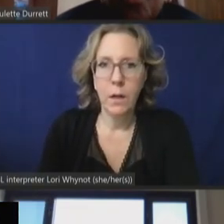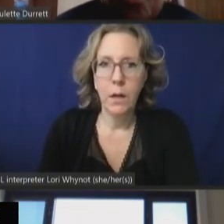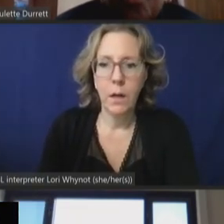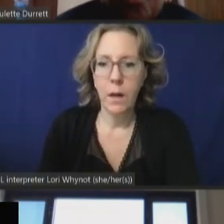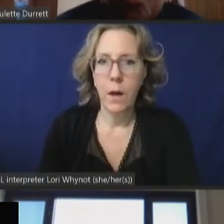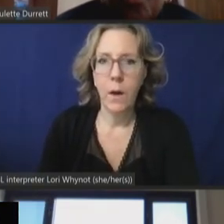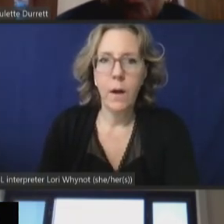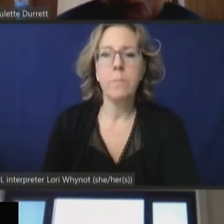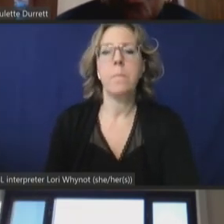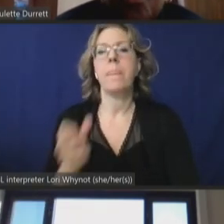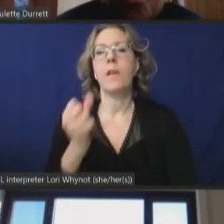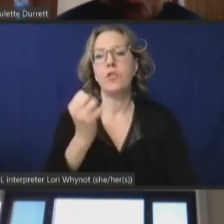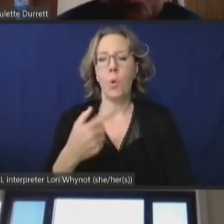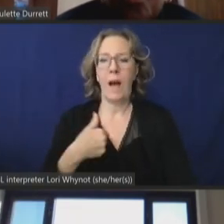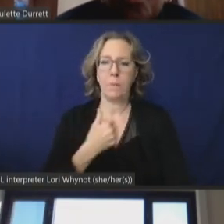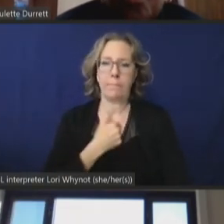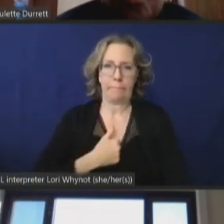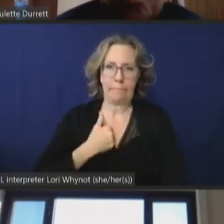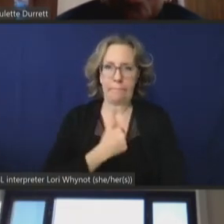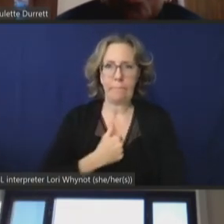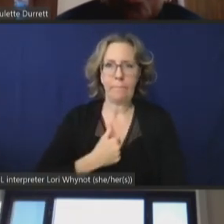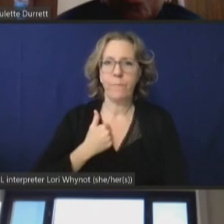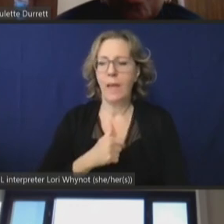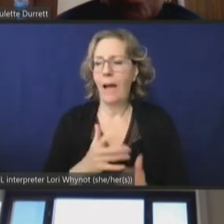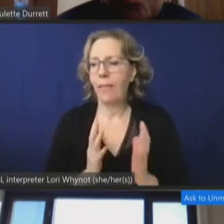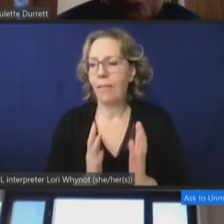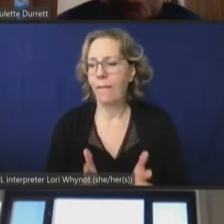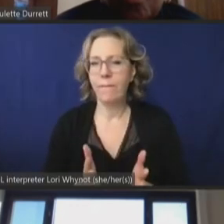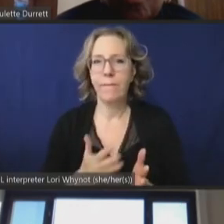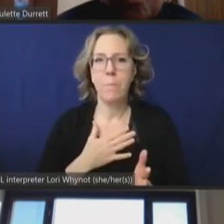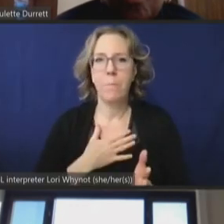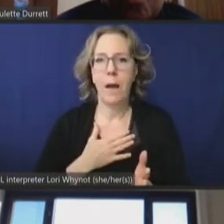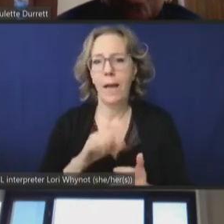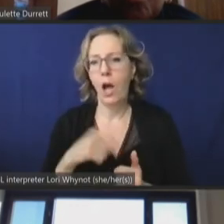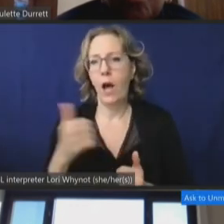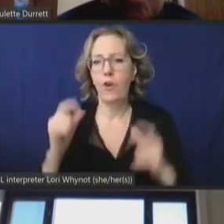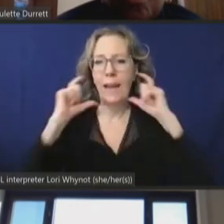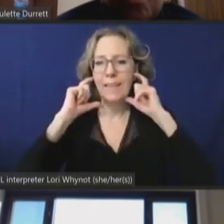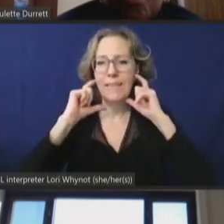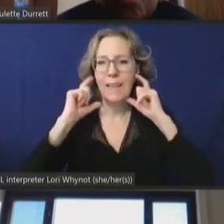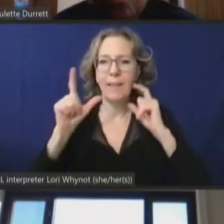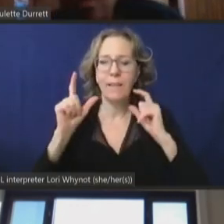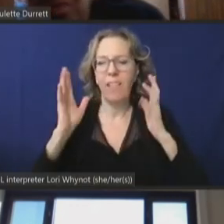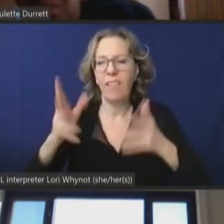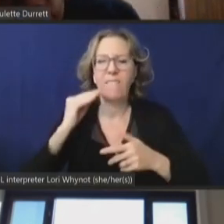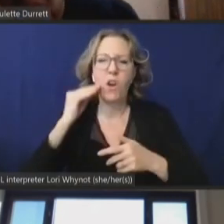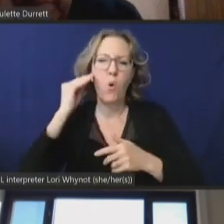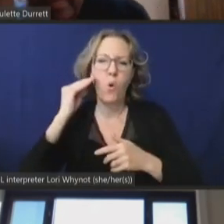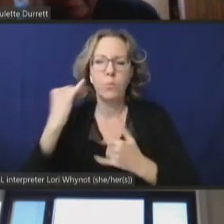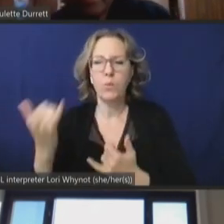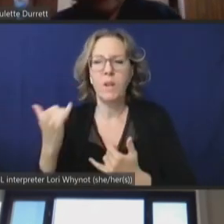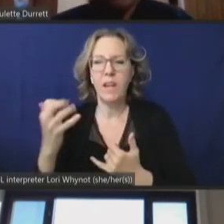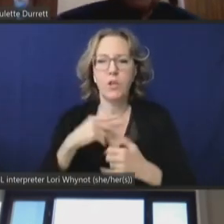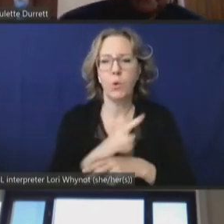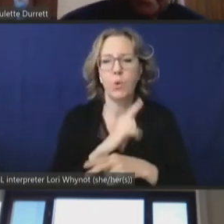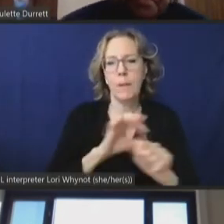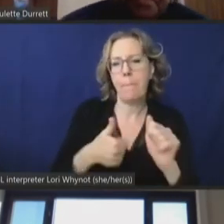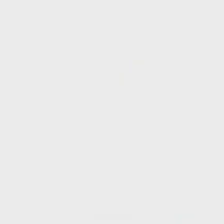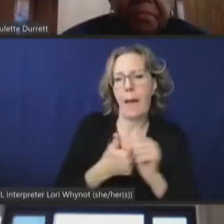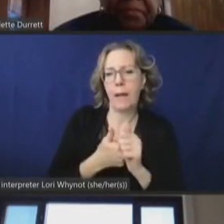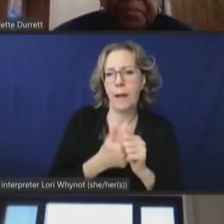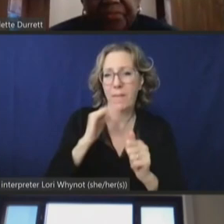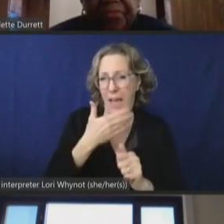So I apologize. I left my other headset at home today, so I'm using my backup set. Is that any